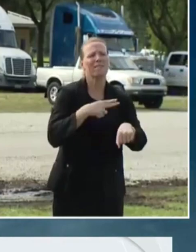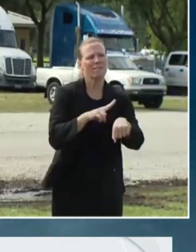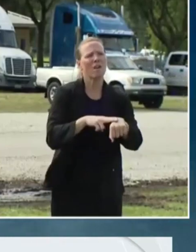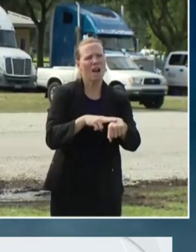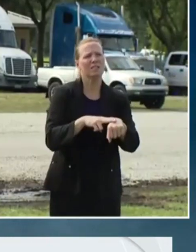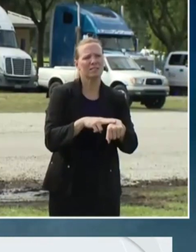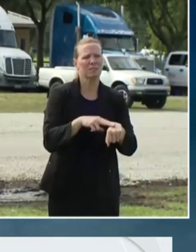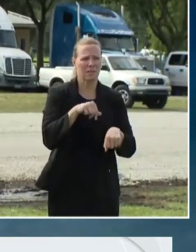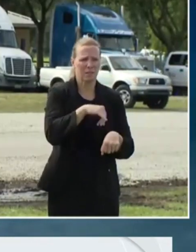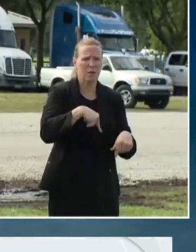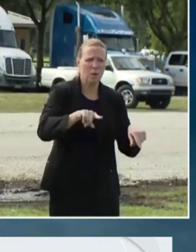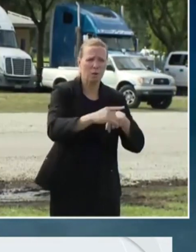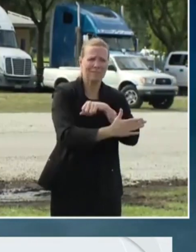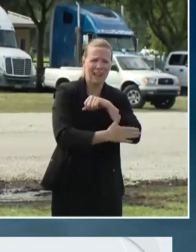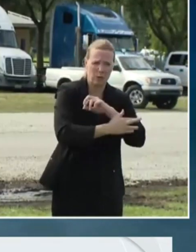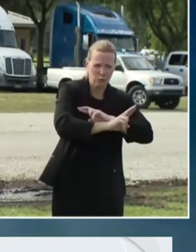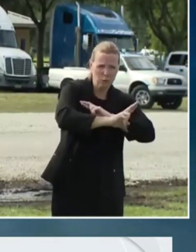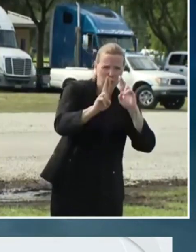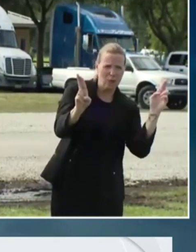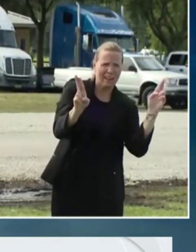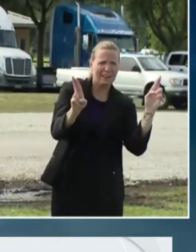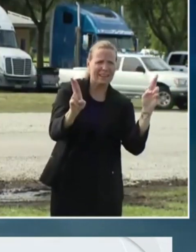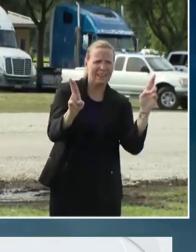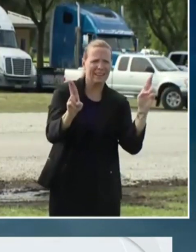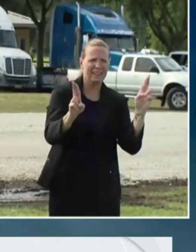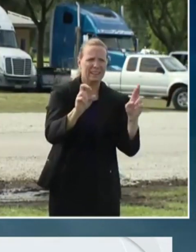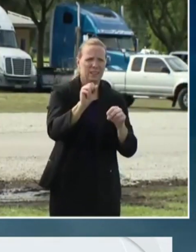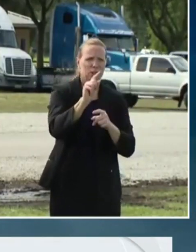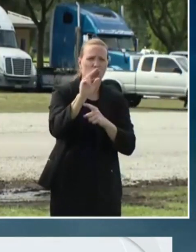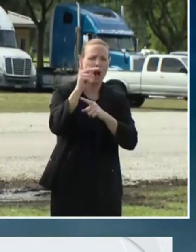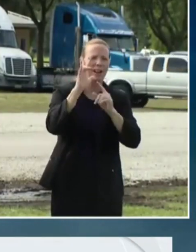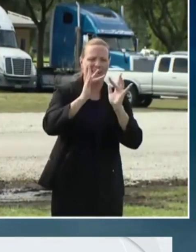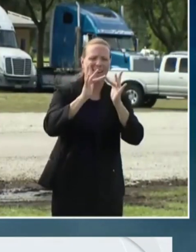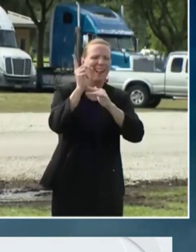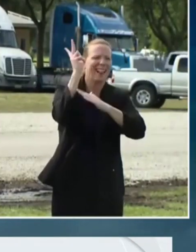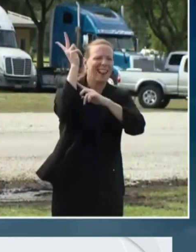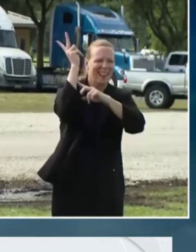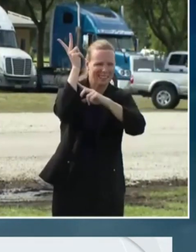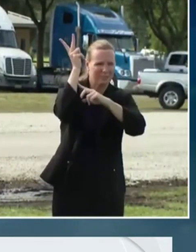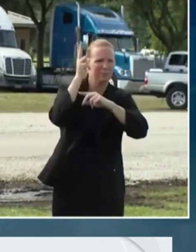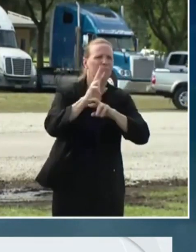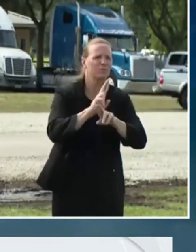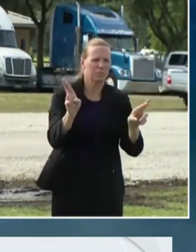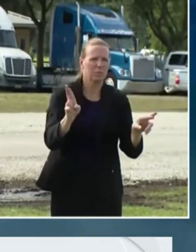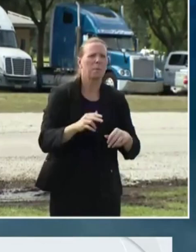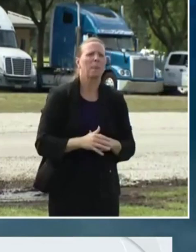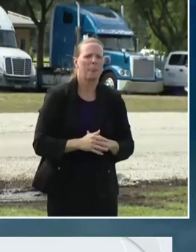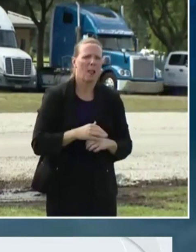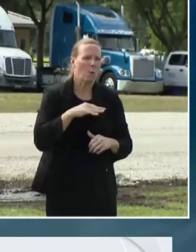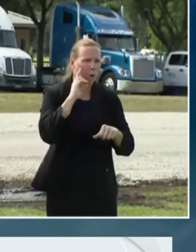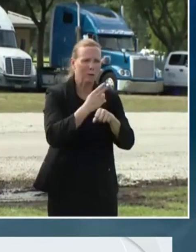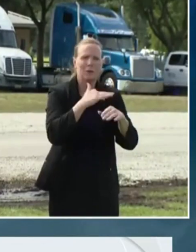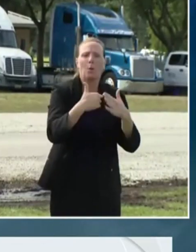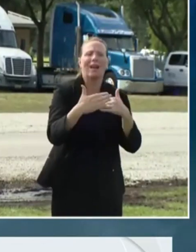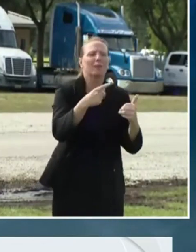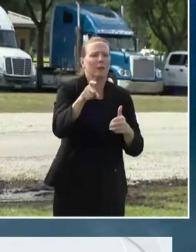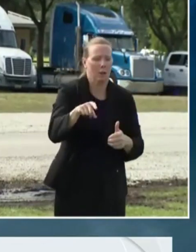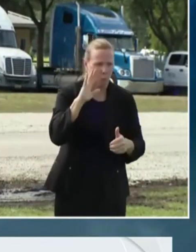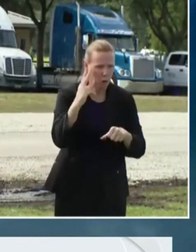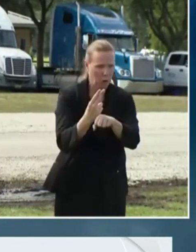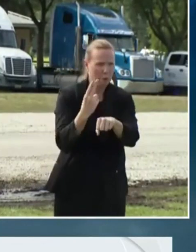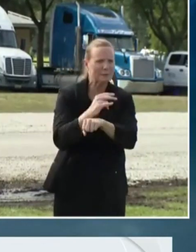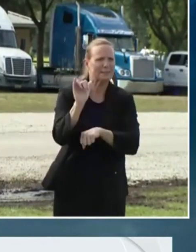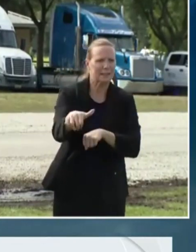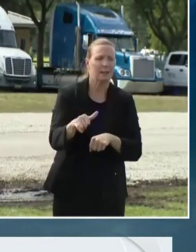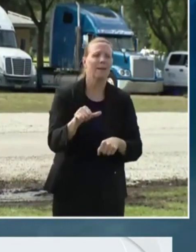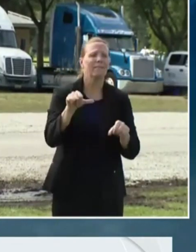now with Starlink internet, so that's going to be available to be used as needed. In terms of fuel,